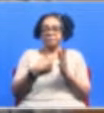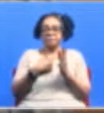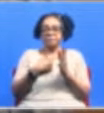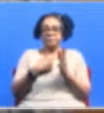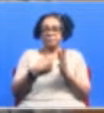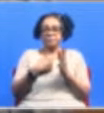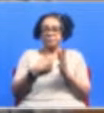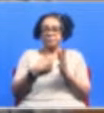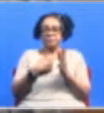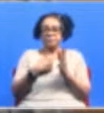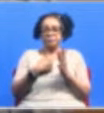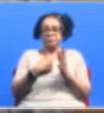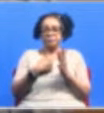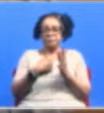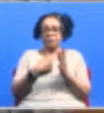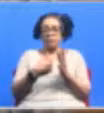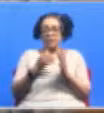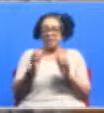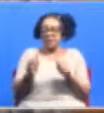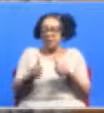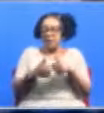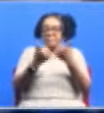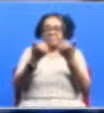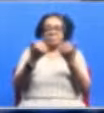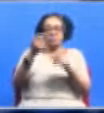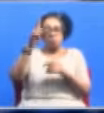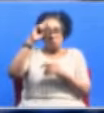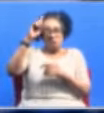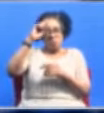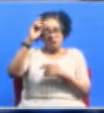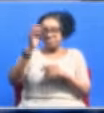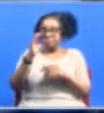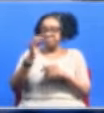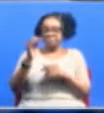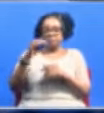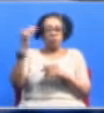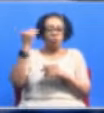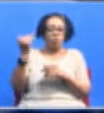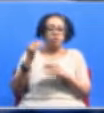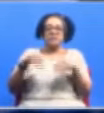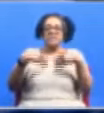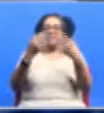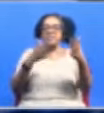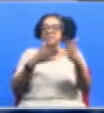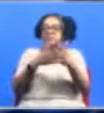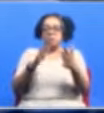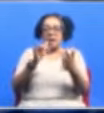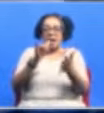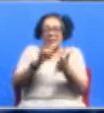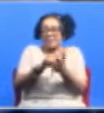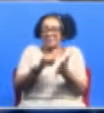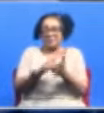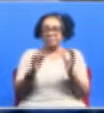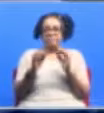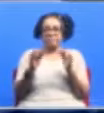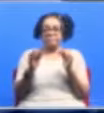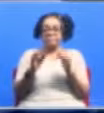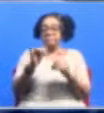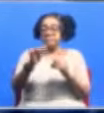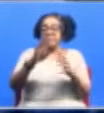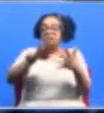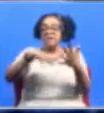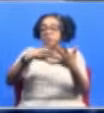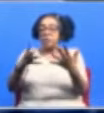this thing doesn't happen out of the blue. I mean, the courts don't just give injunctions like that, stopping. I mean, it's a network of people sometimes